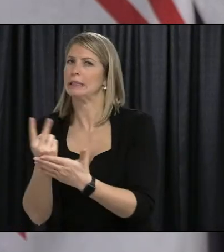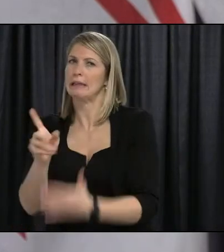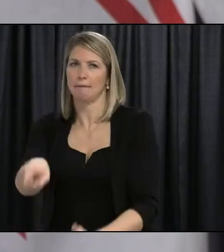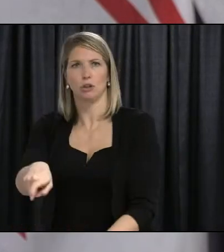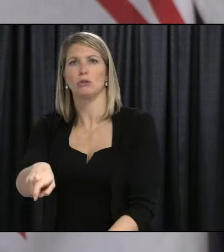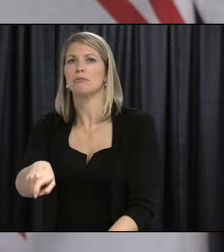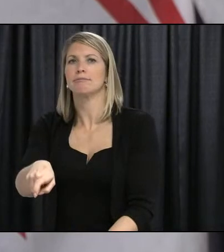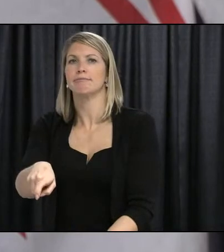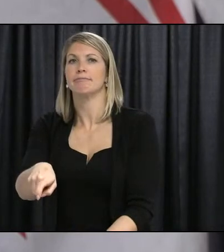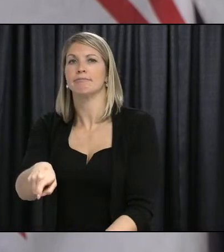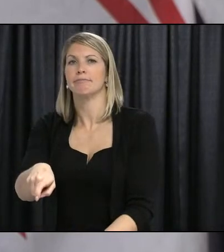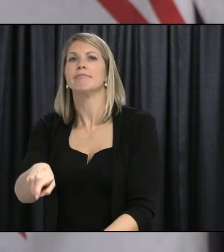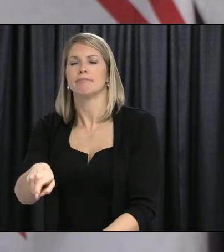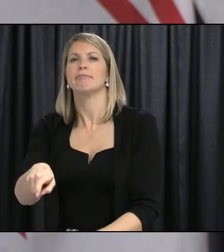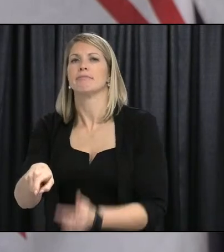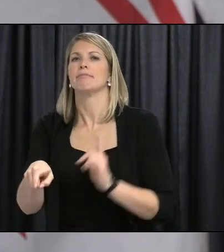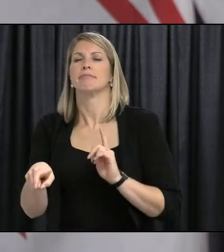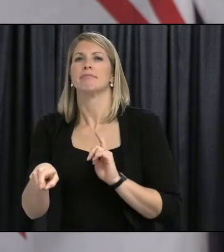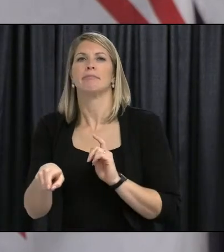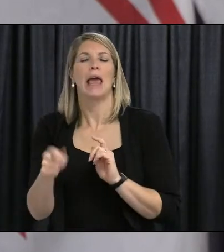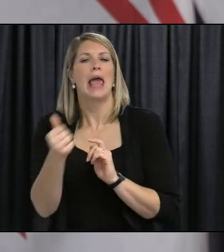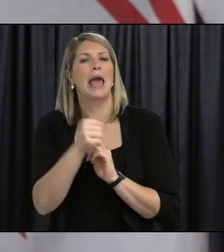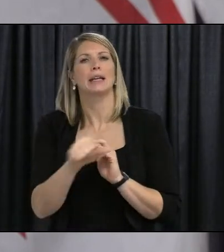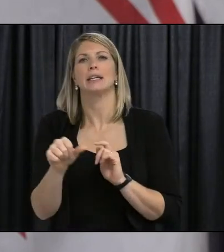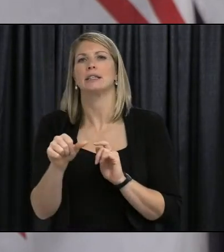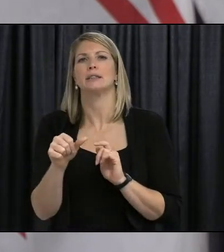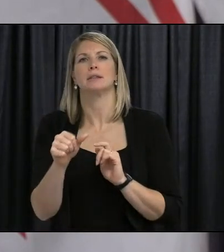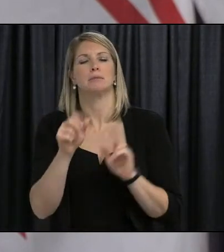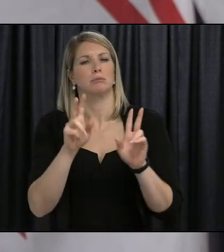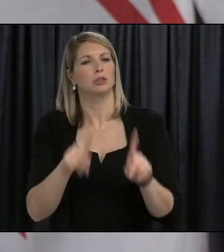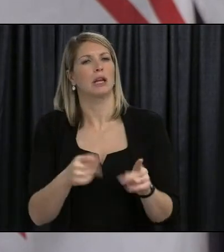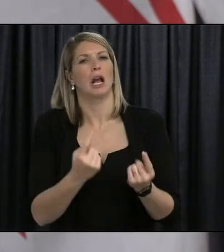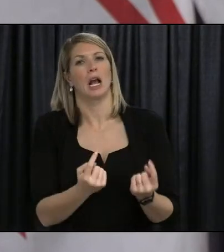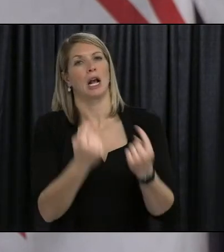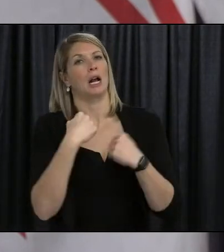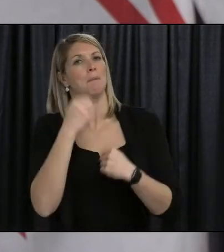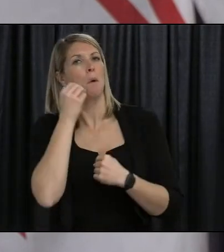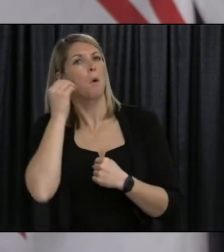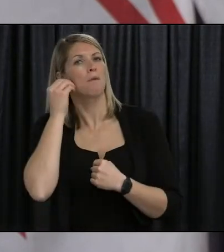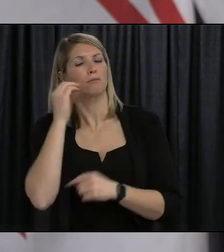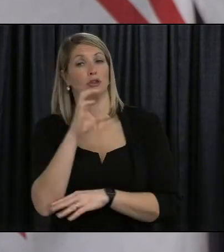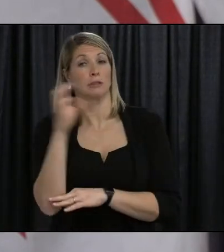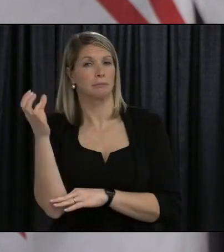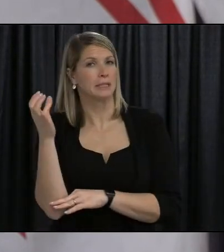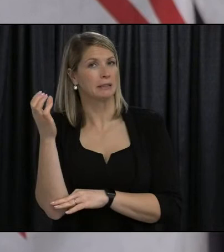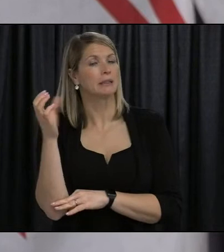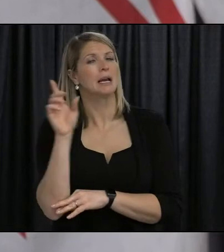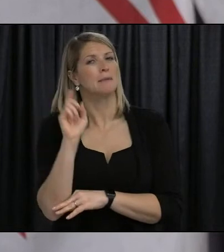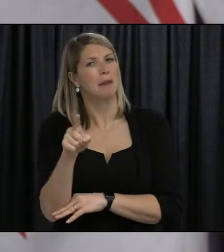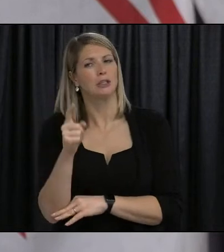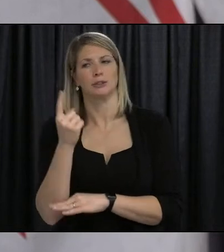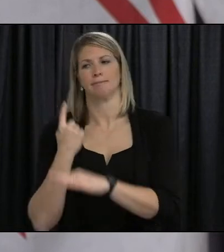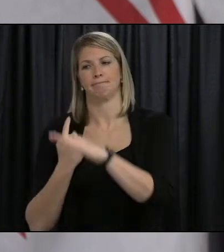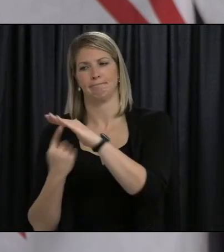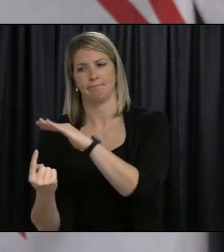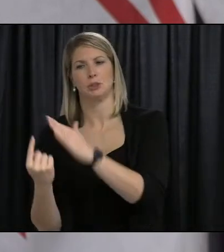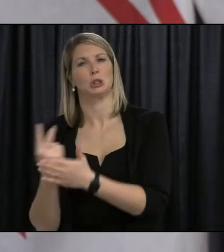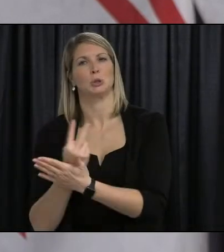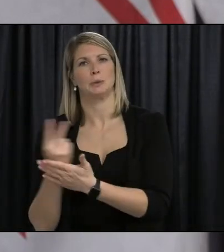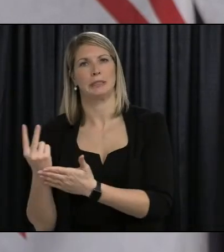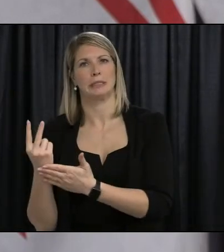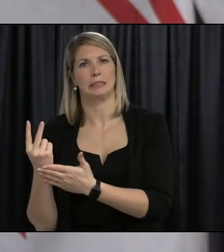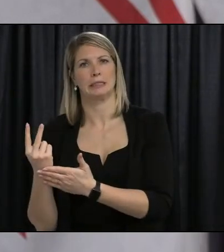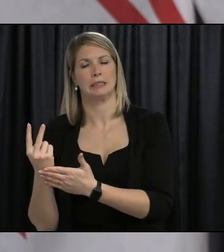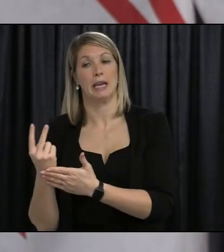asked or dictated. And, it's really important to try to keep yourself as separated as you can from your family.